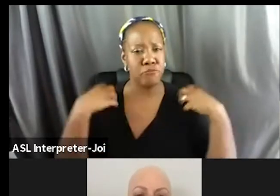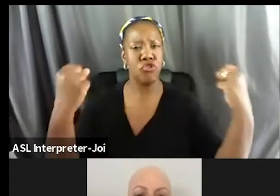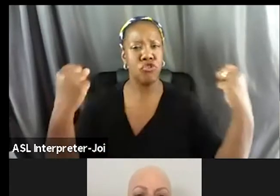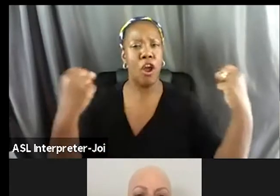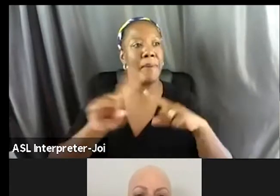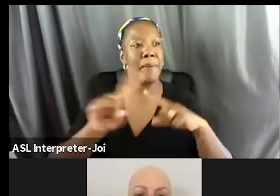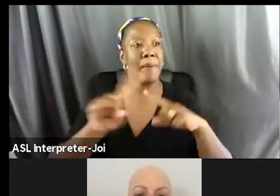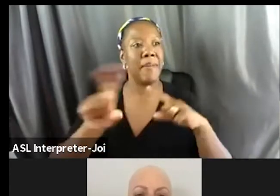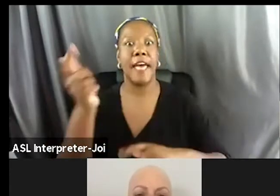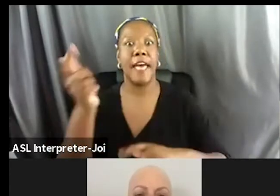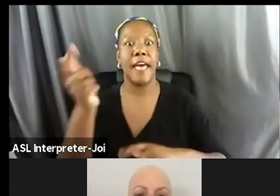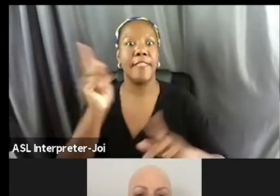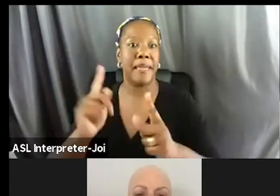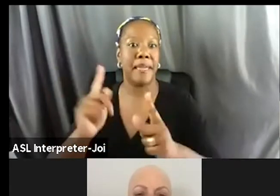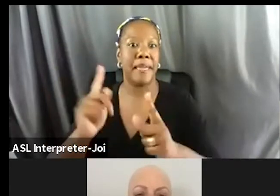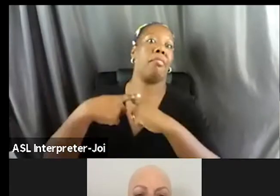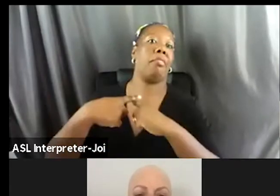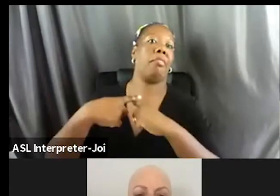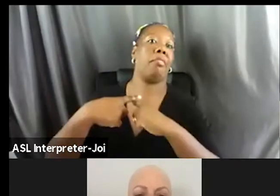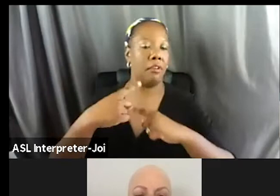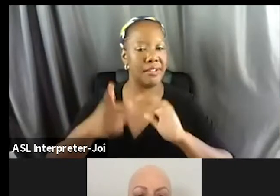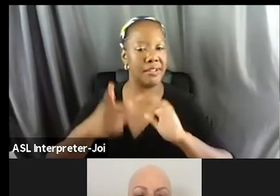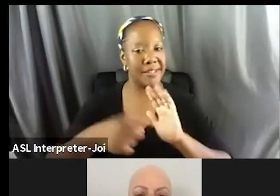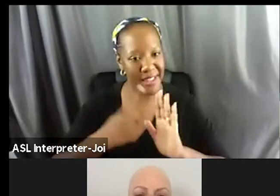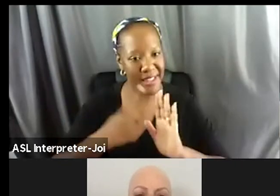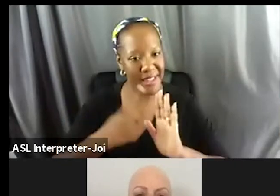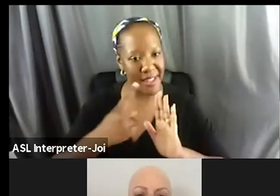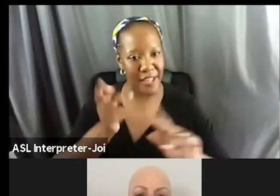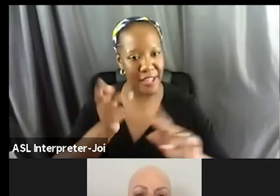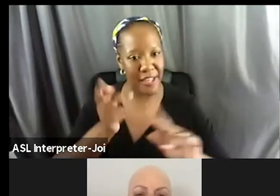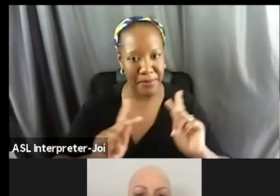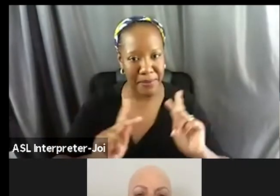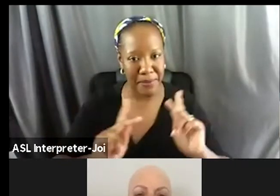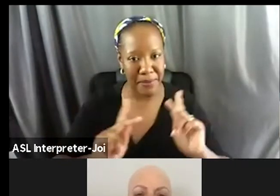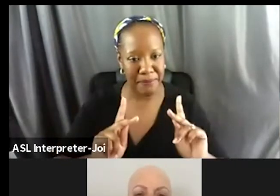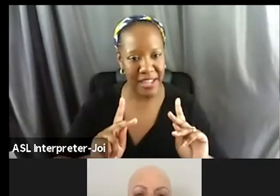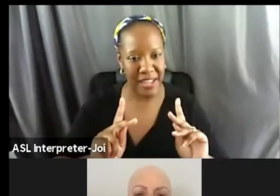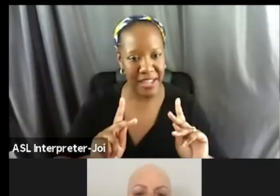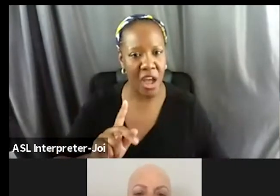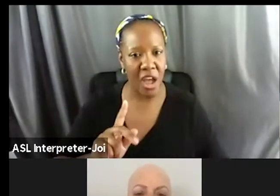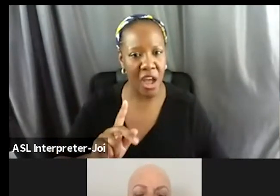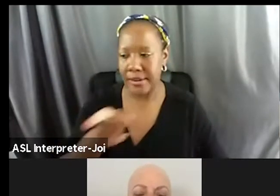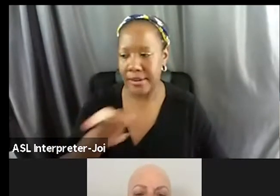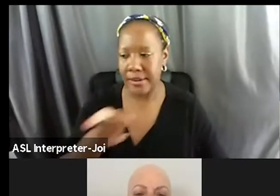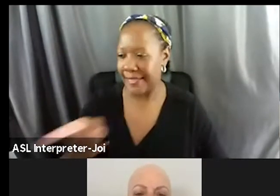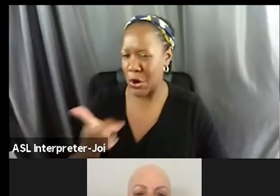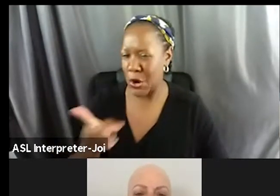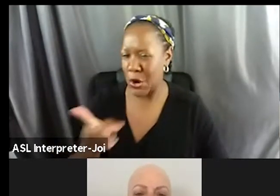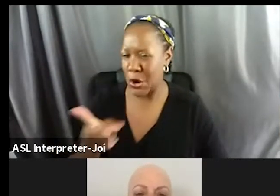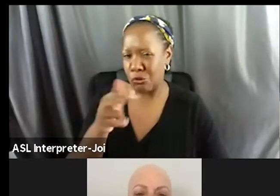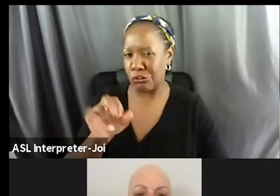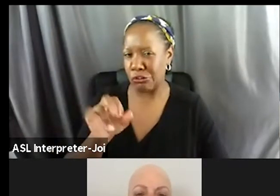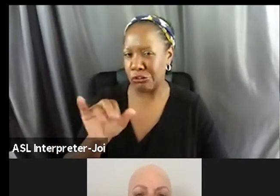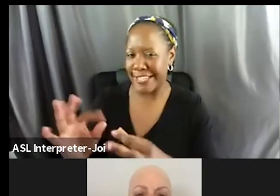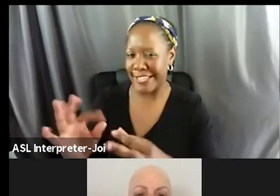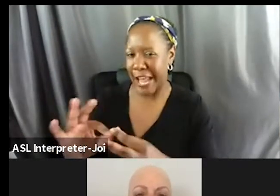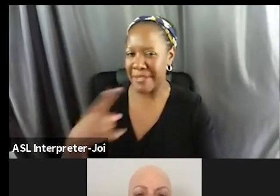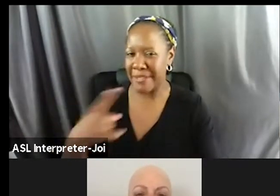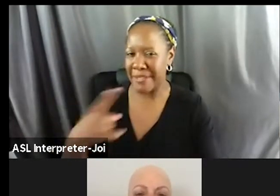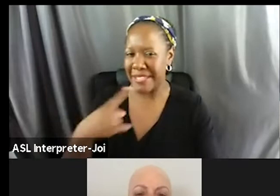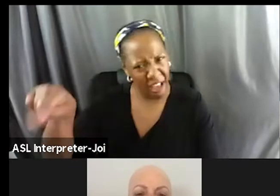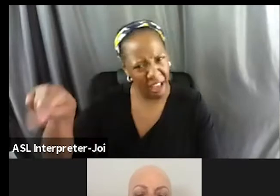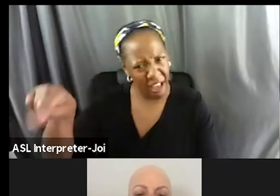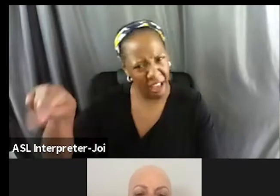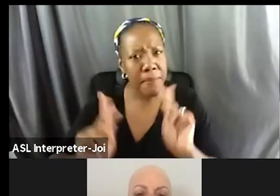other people, and sometimes other people, wait, I love the way you put it, are rude. Yeah, people are just